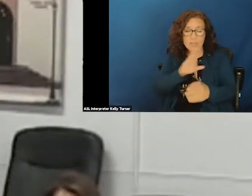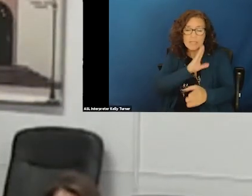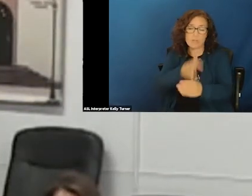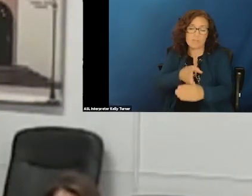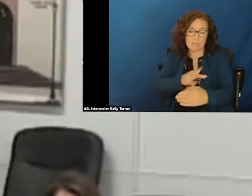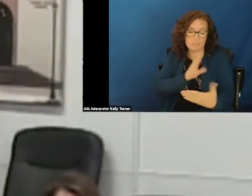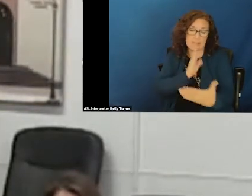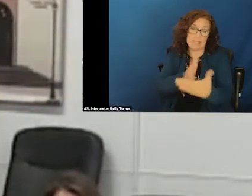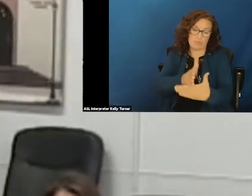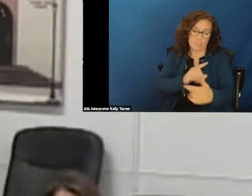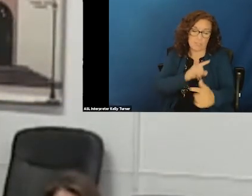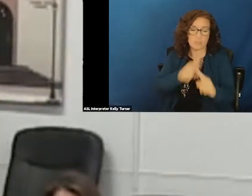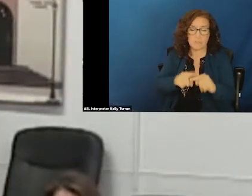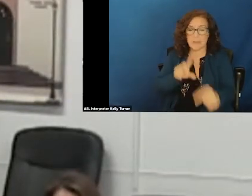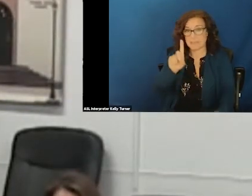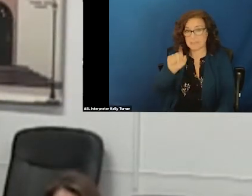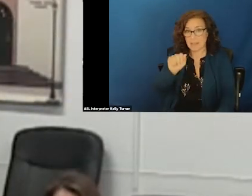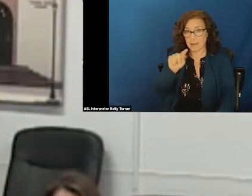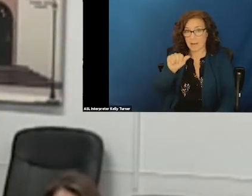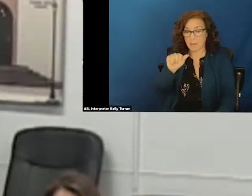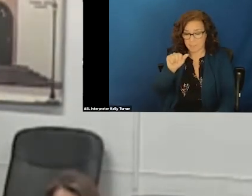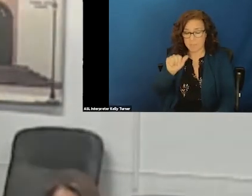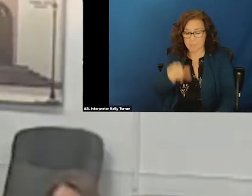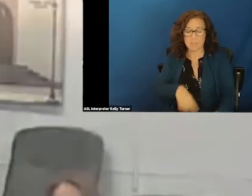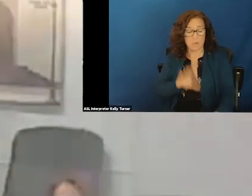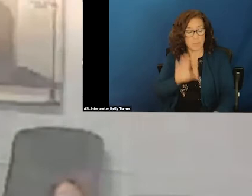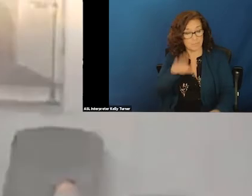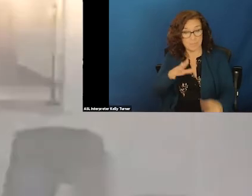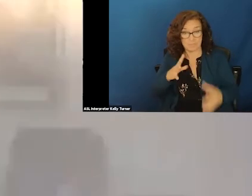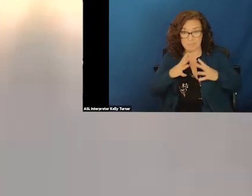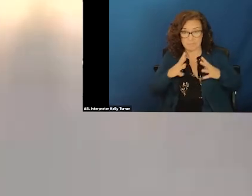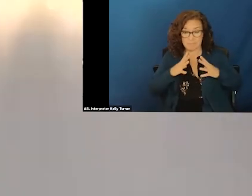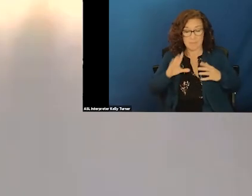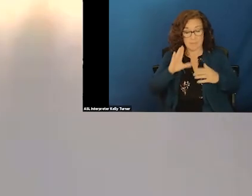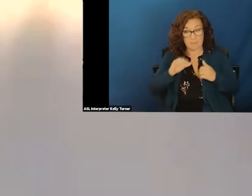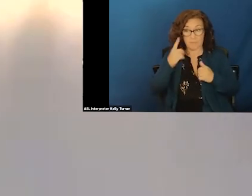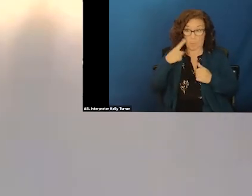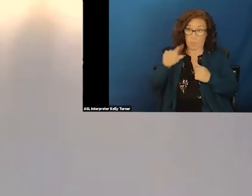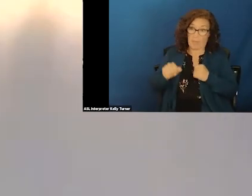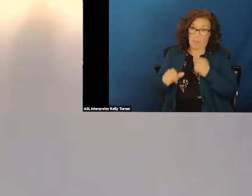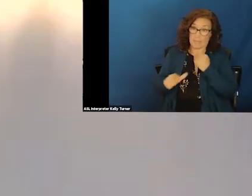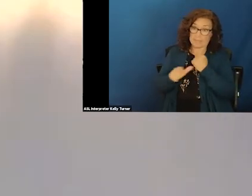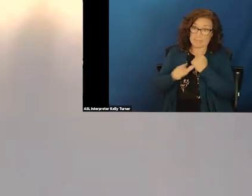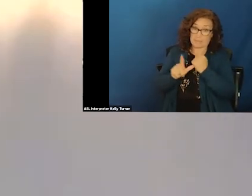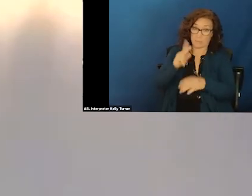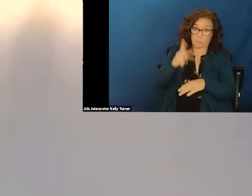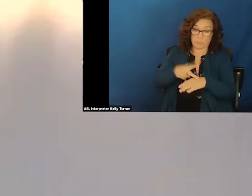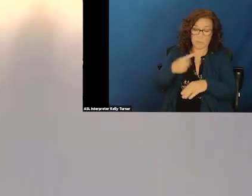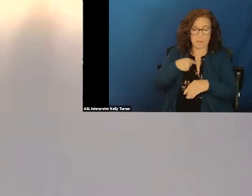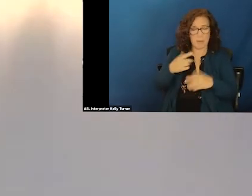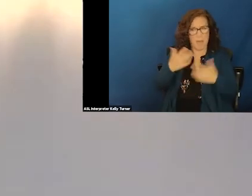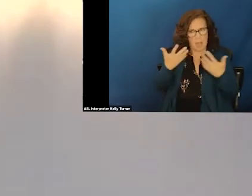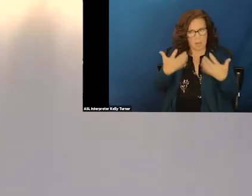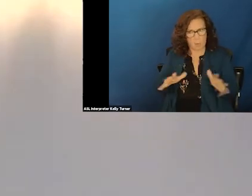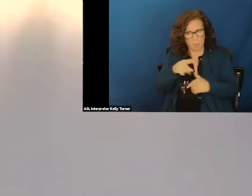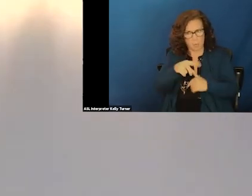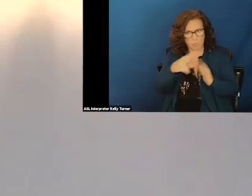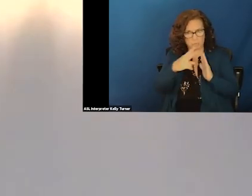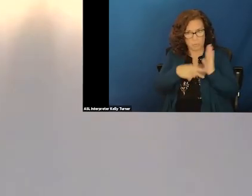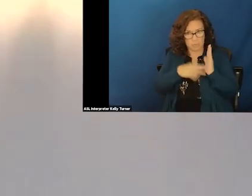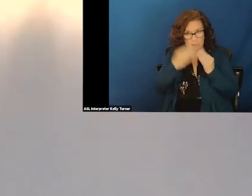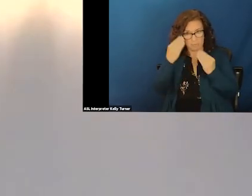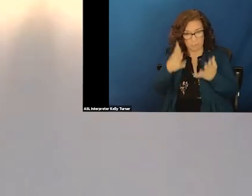questions you might have for our team. Could I just clarify that then within the assistant principal positions